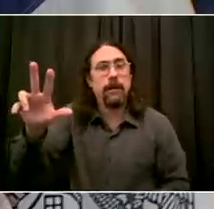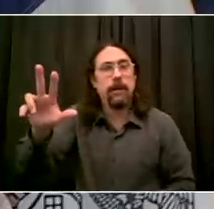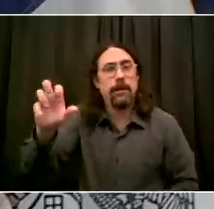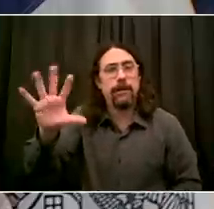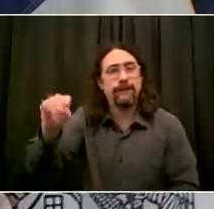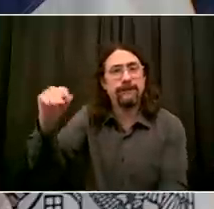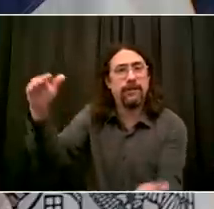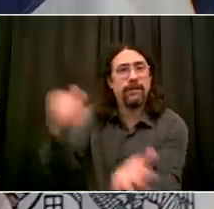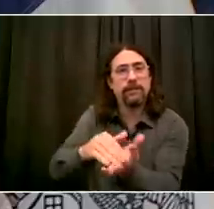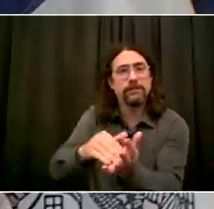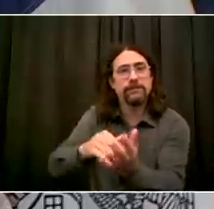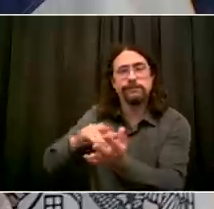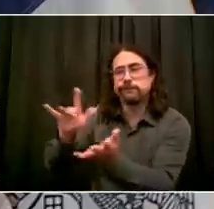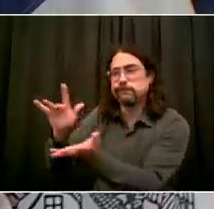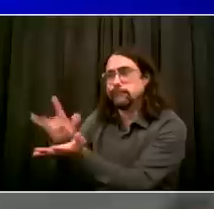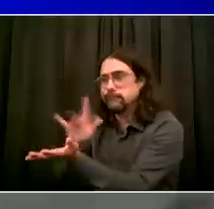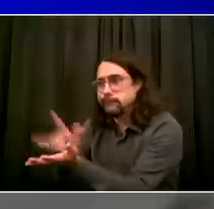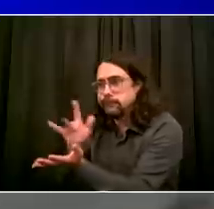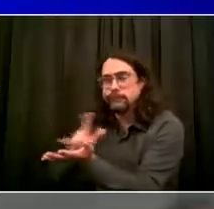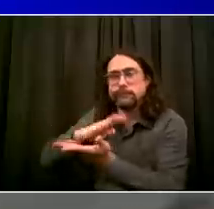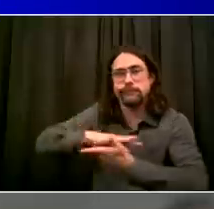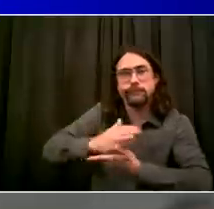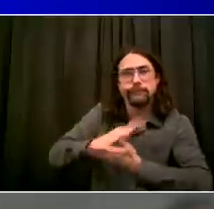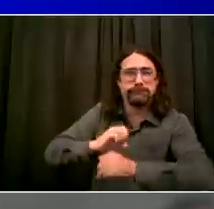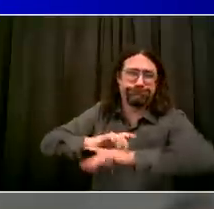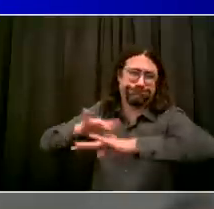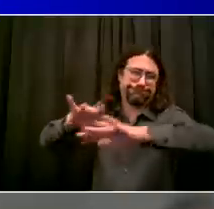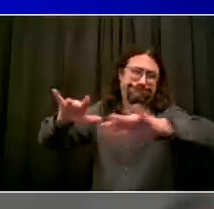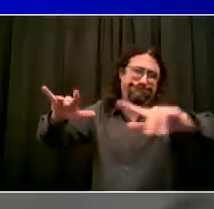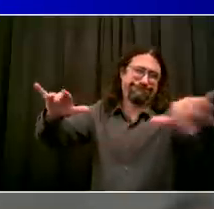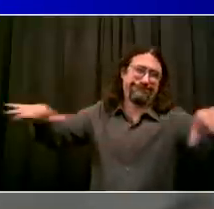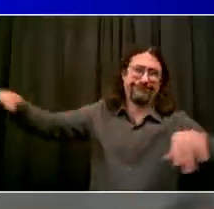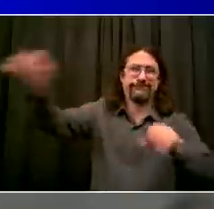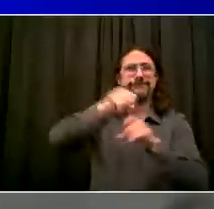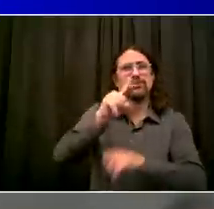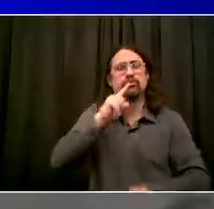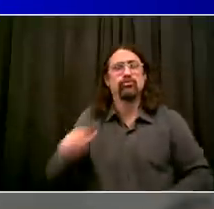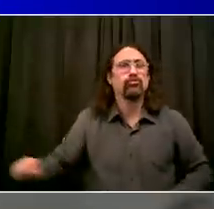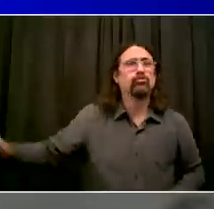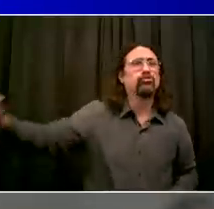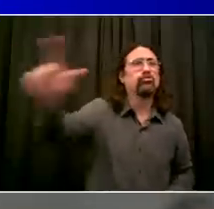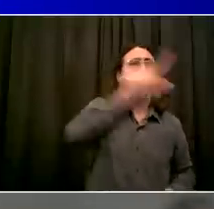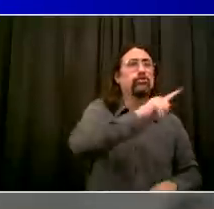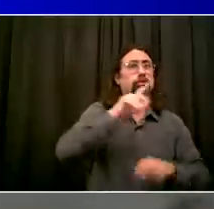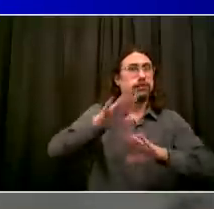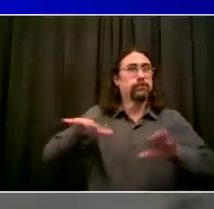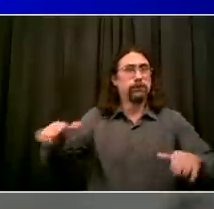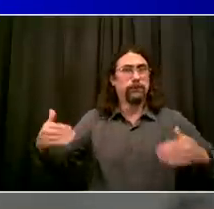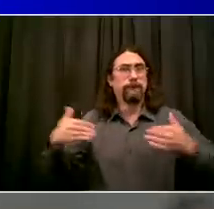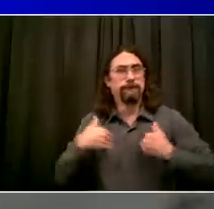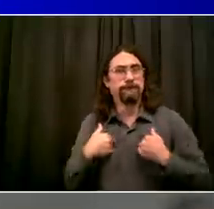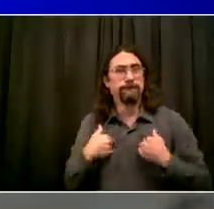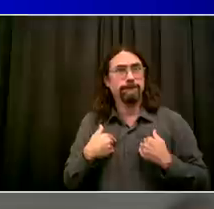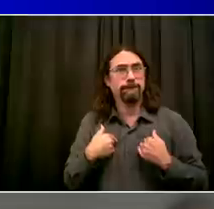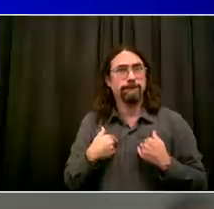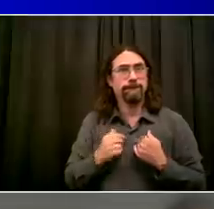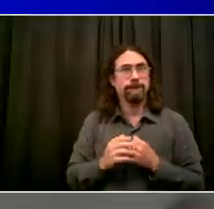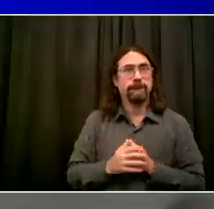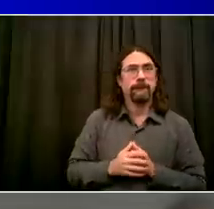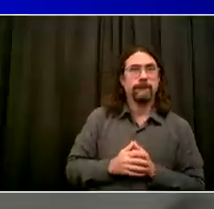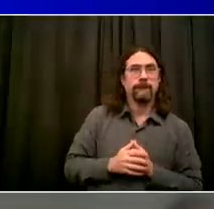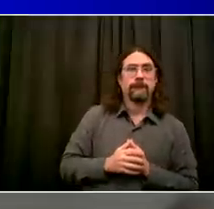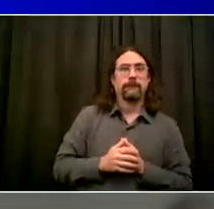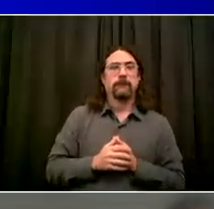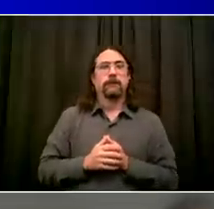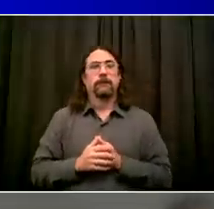has 950,000 remote learning devices available for students. Some obviously are kept in schools, others